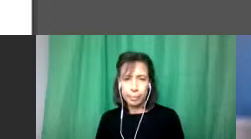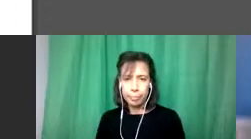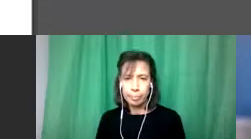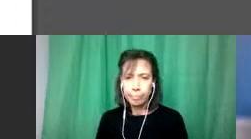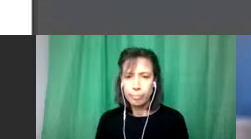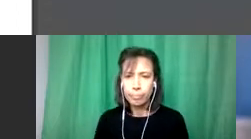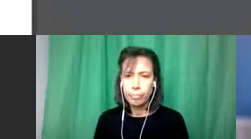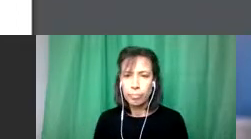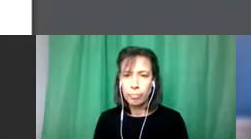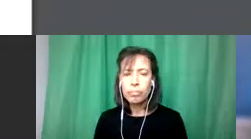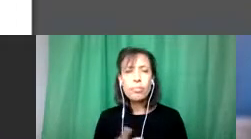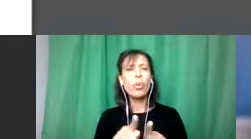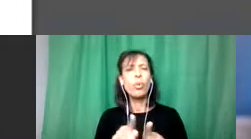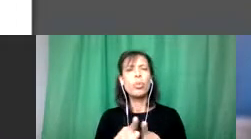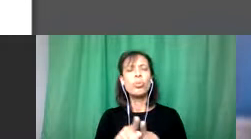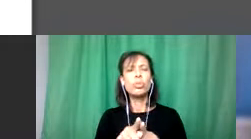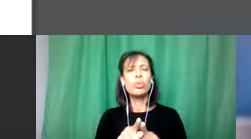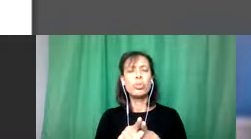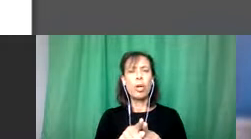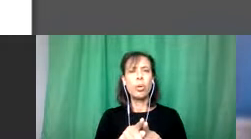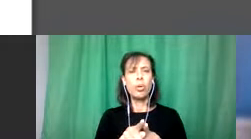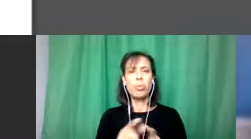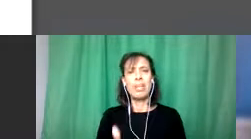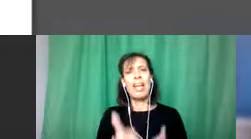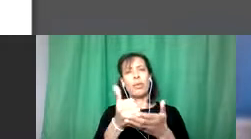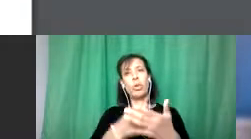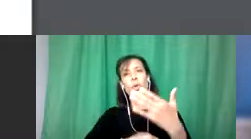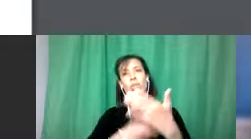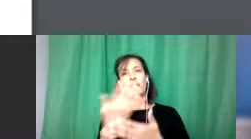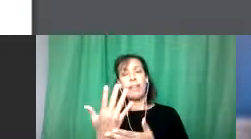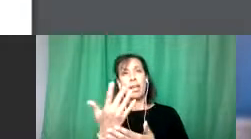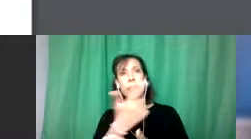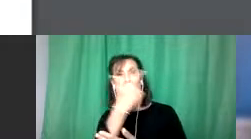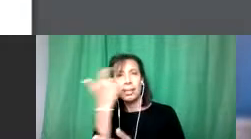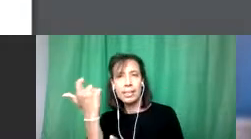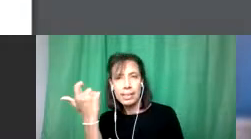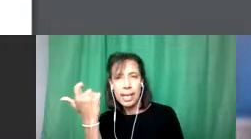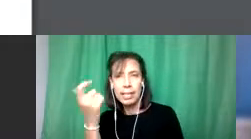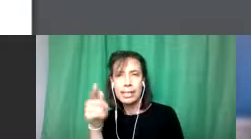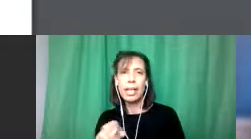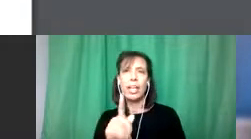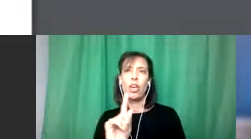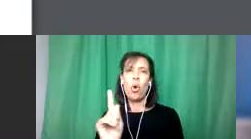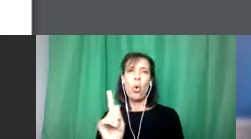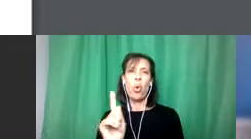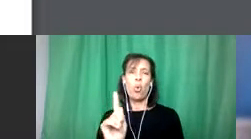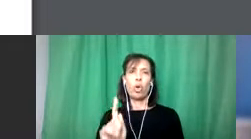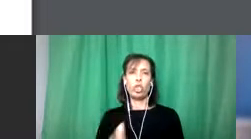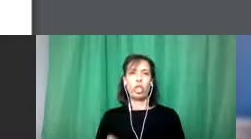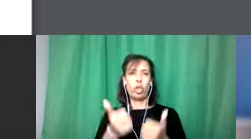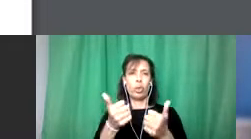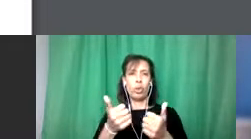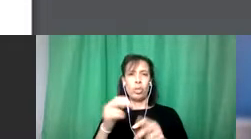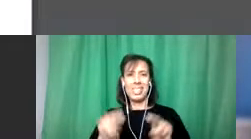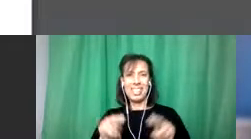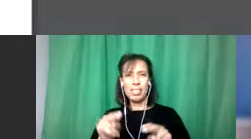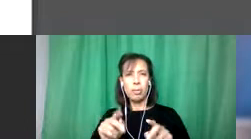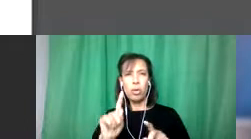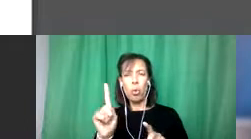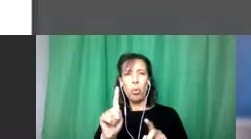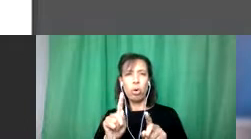understanding about what good practice in educational assessment looks like, what it looks like if you